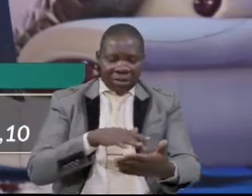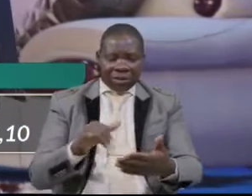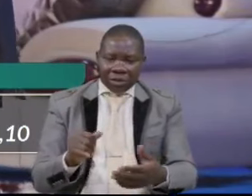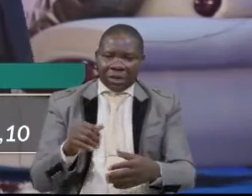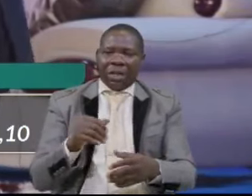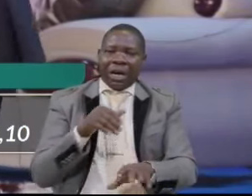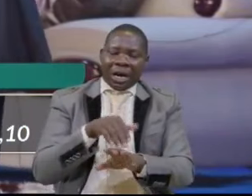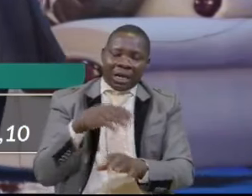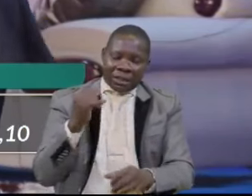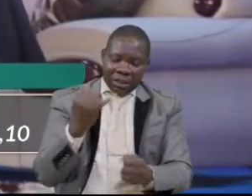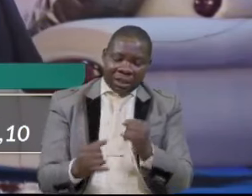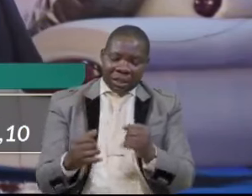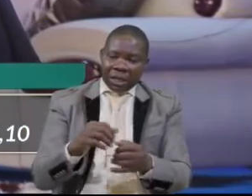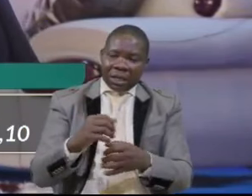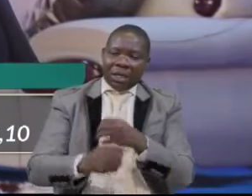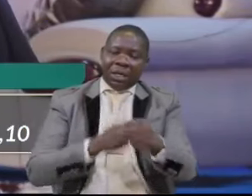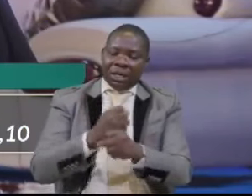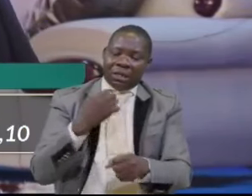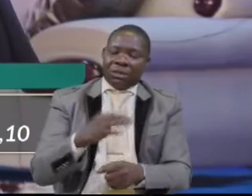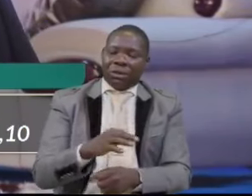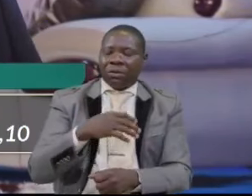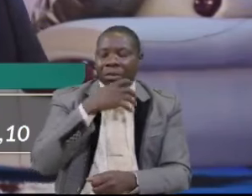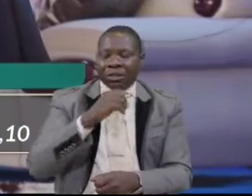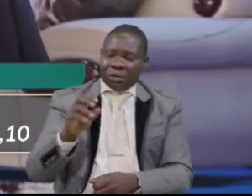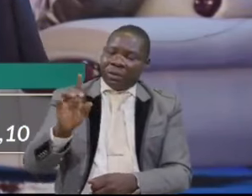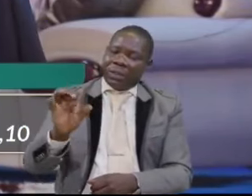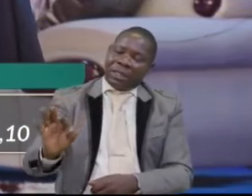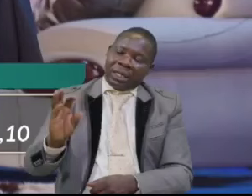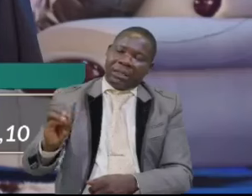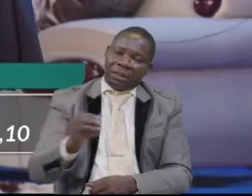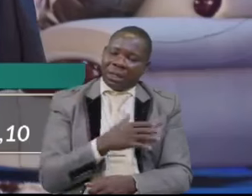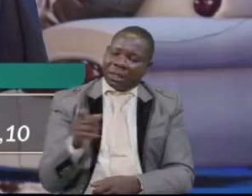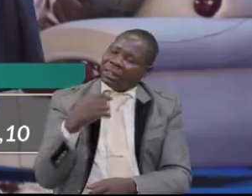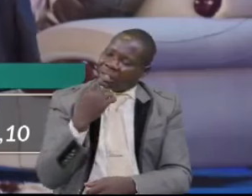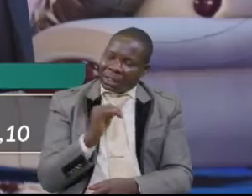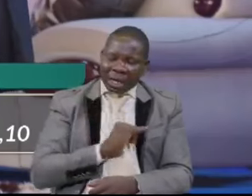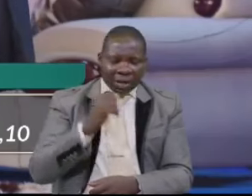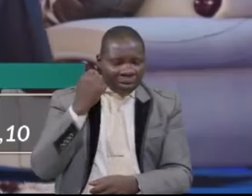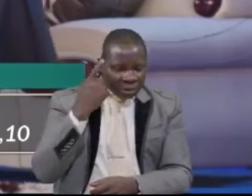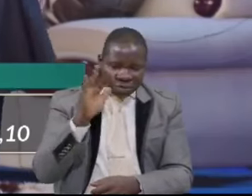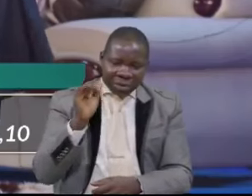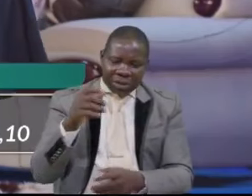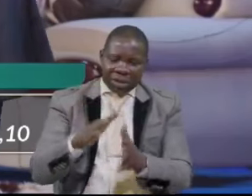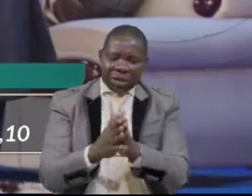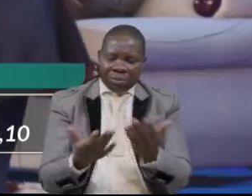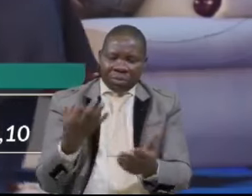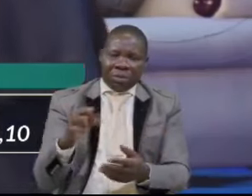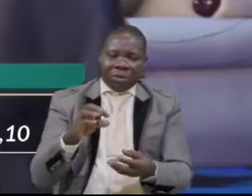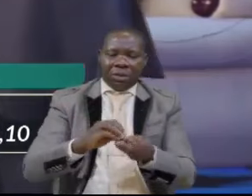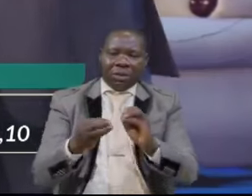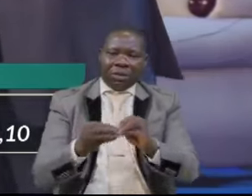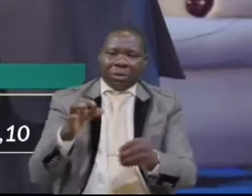of 90. And so he said, I understood by the books the number of the years whereof